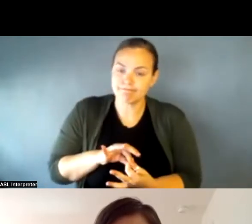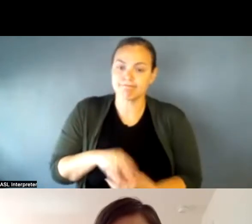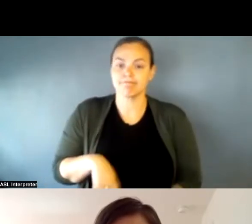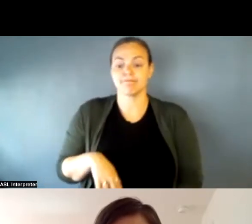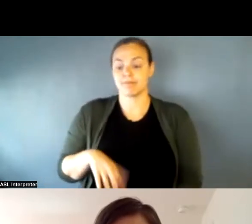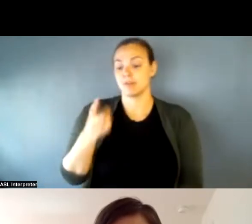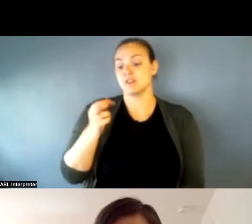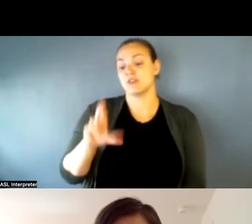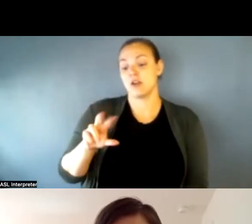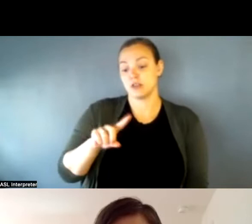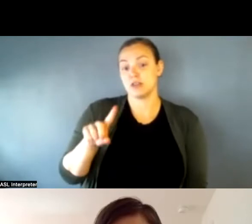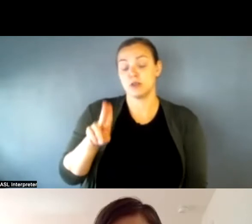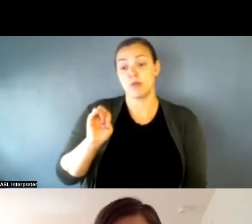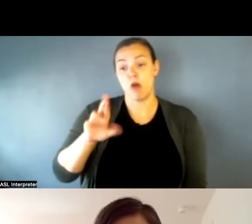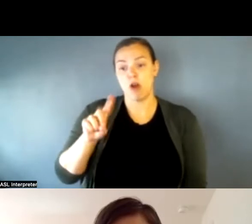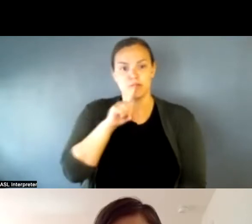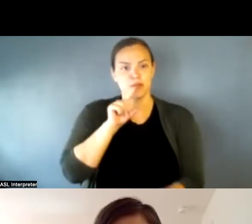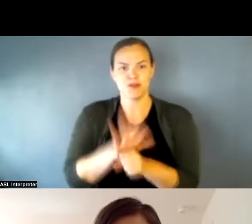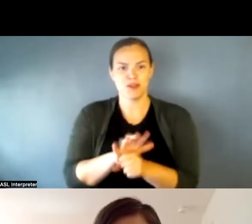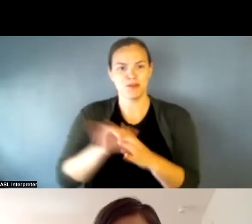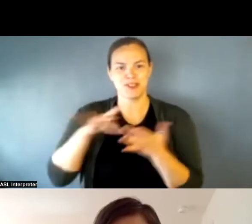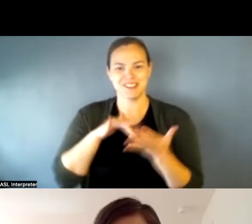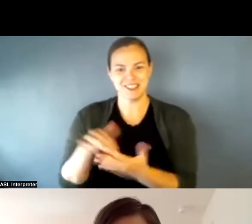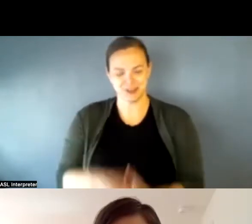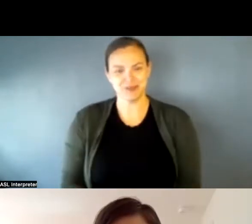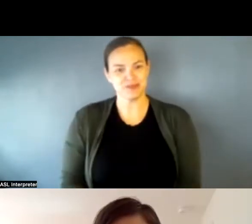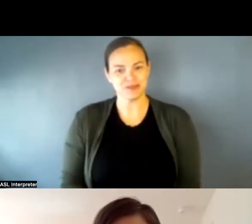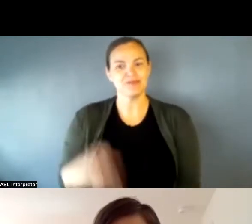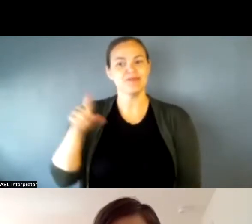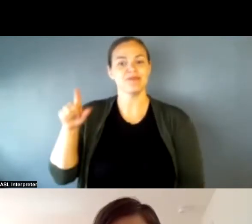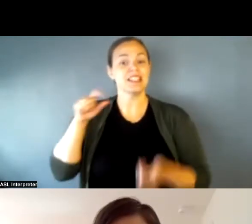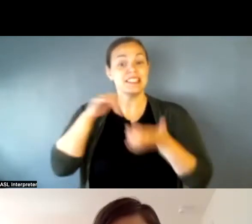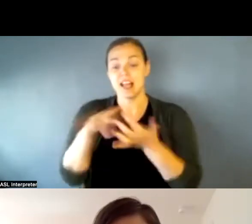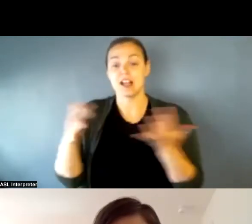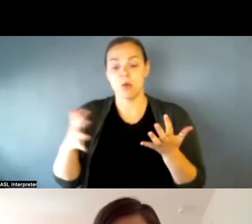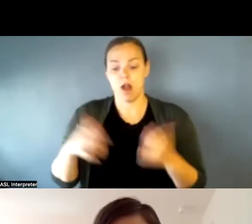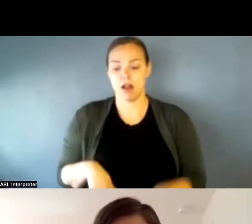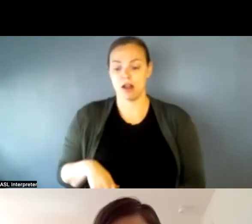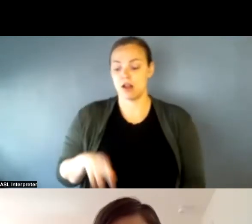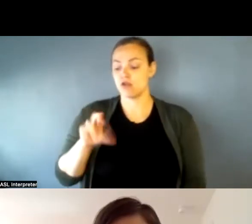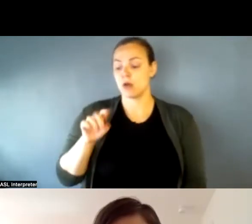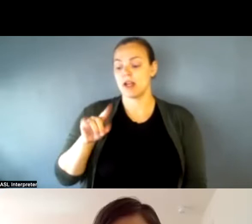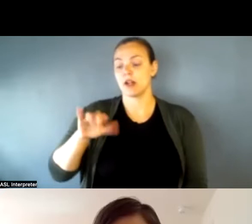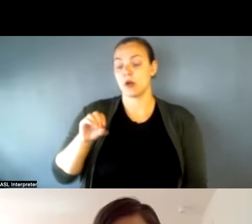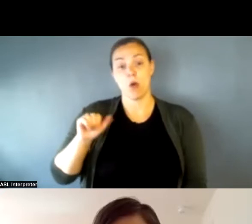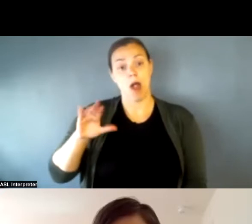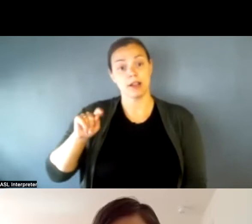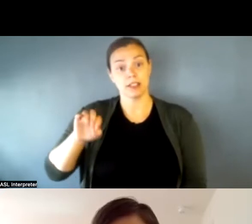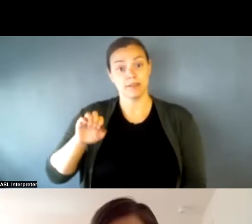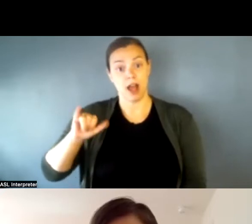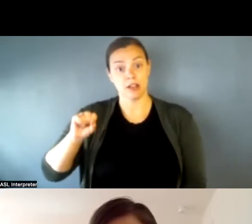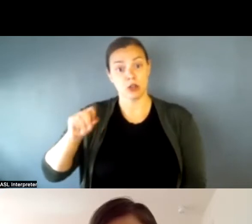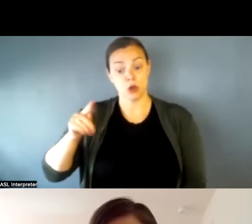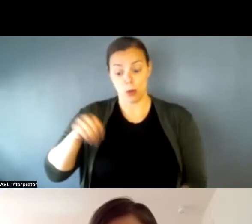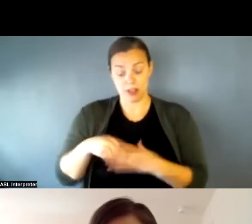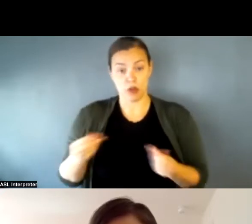Dr. Simard. And in her study, she was able to study the traveling of radioactive isotopes that are in the ground